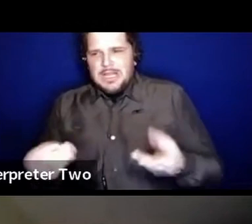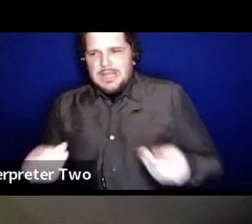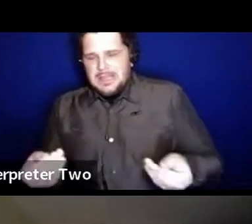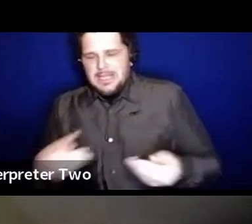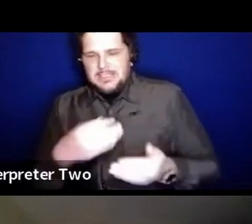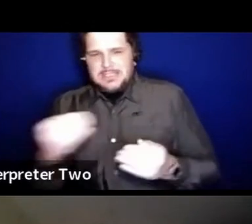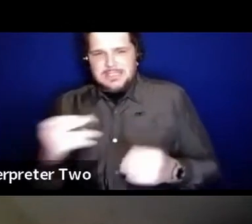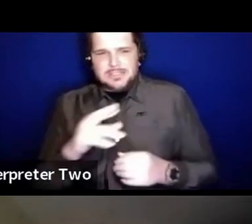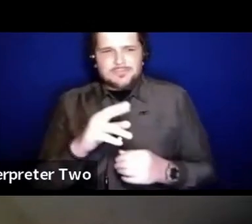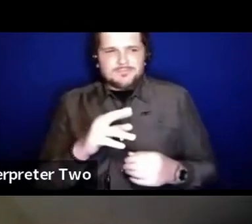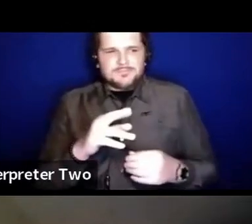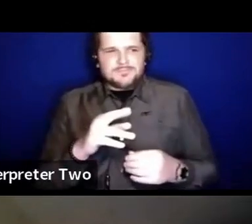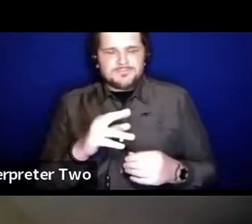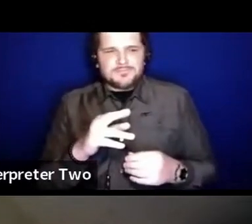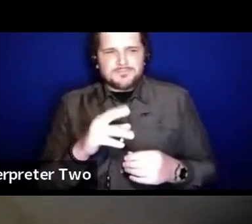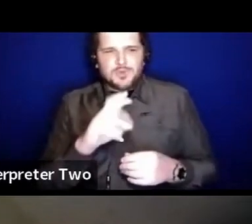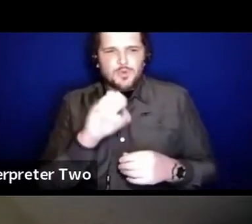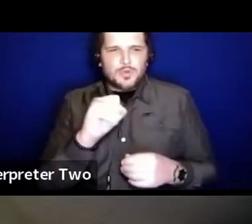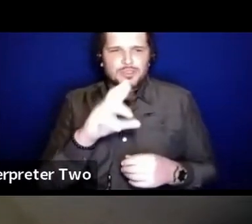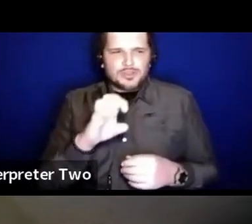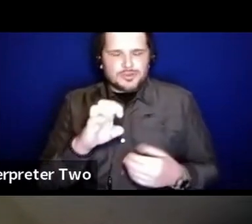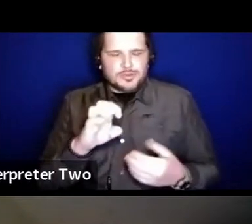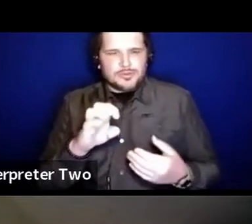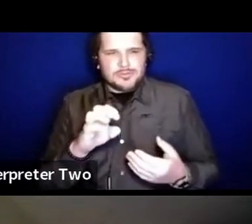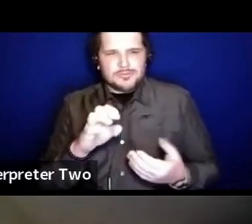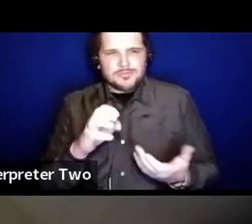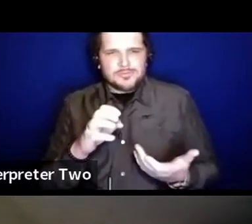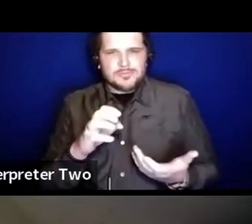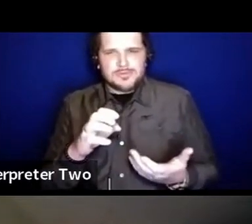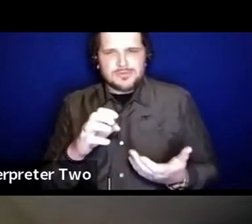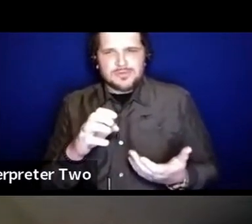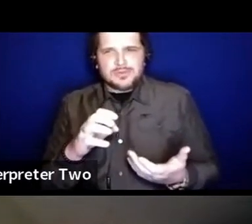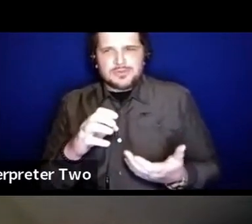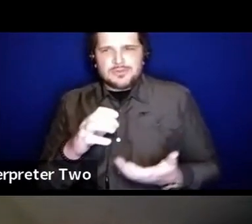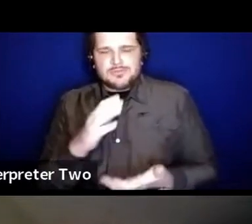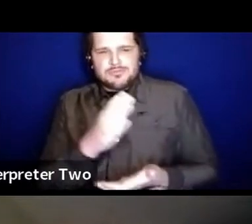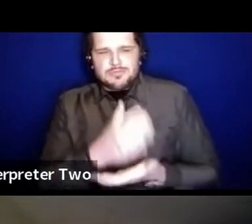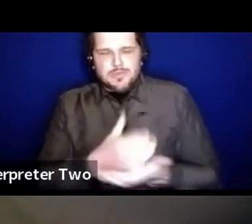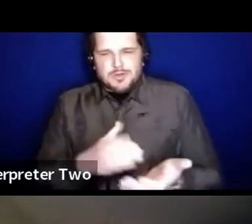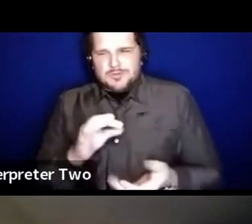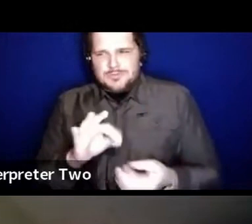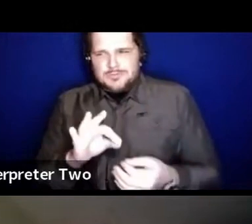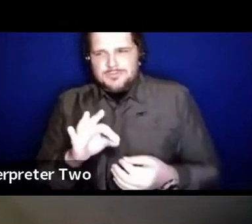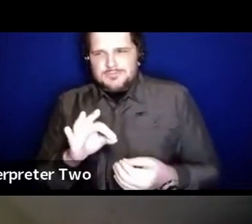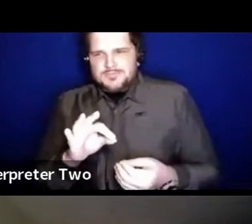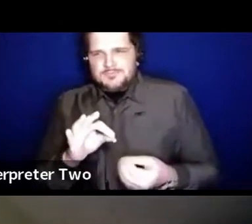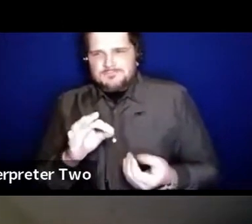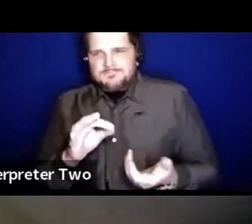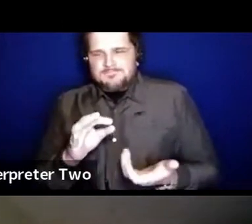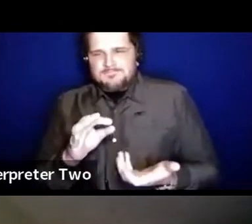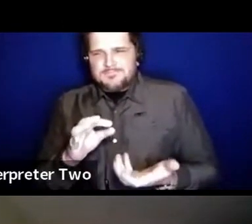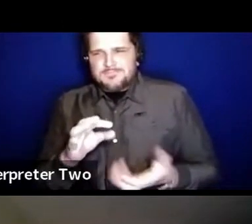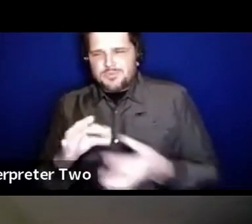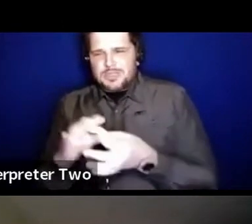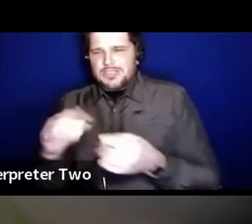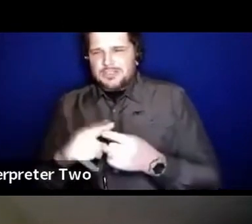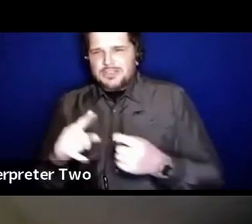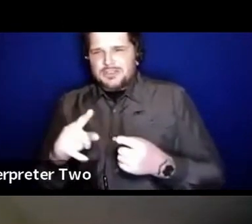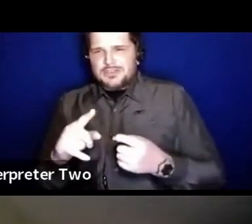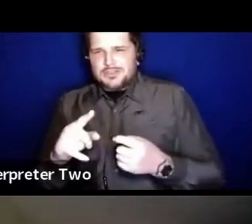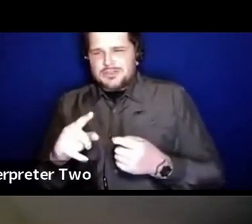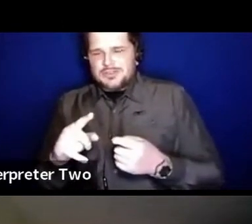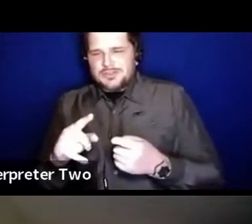resource are often acquired through theft and coercion in ways that egregiously